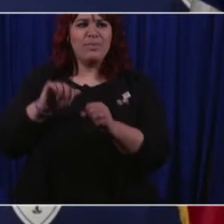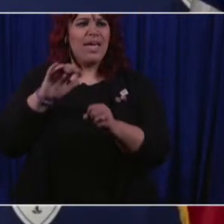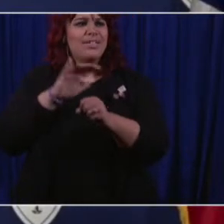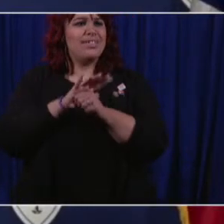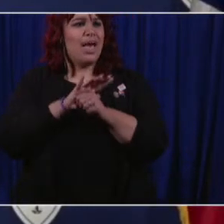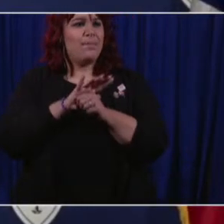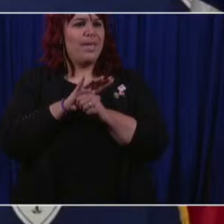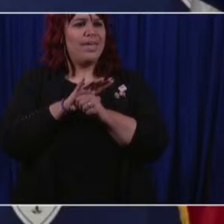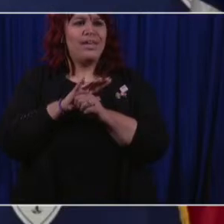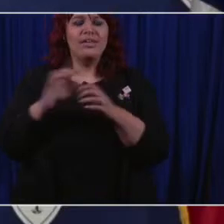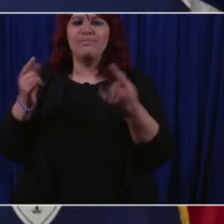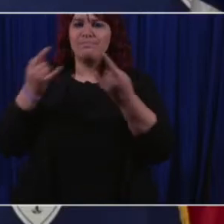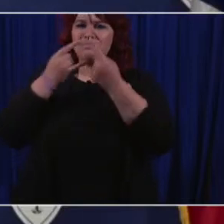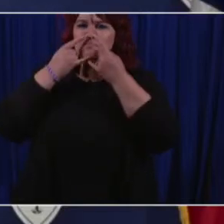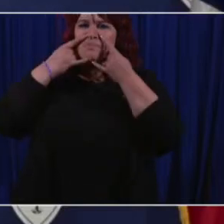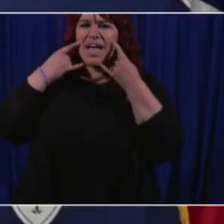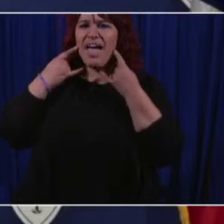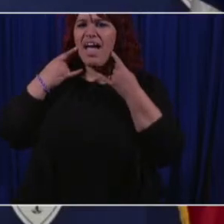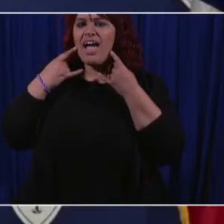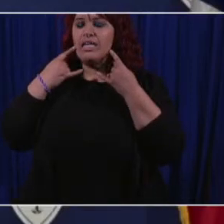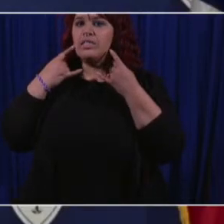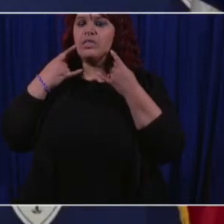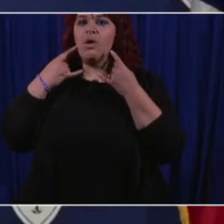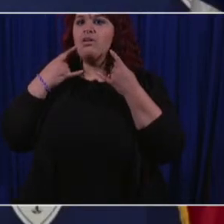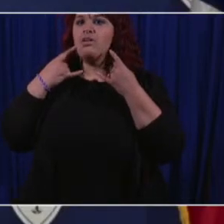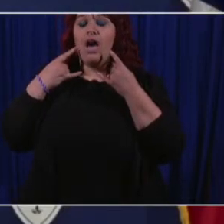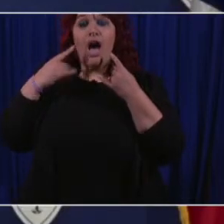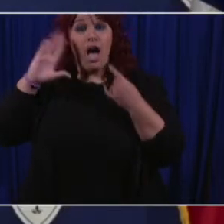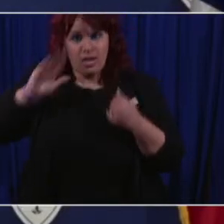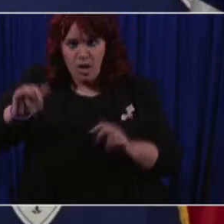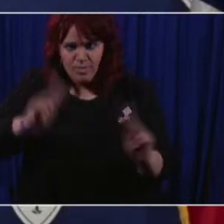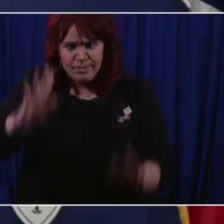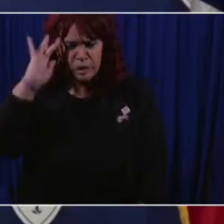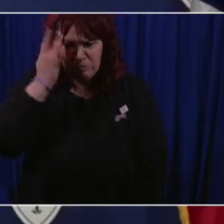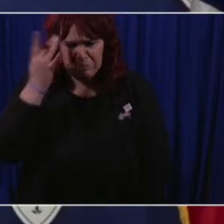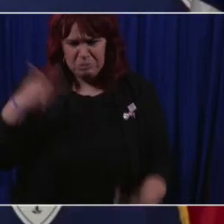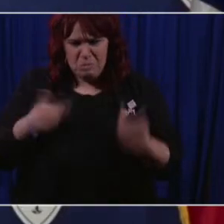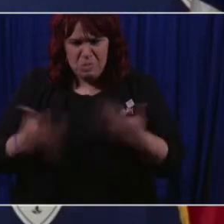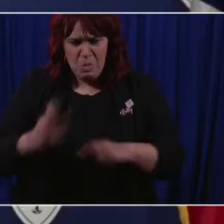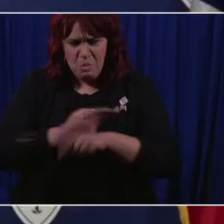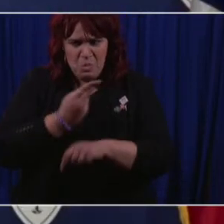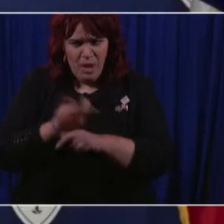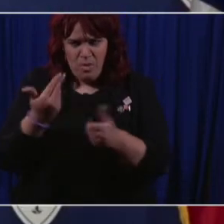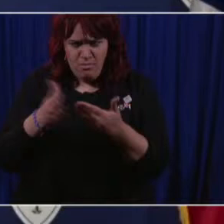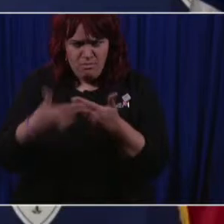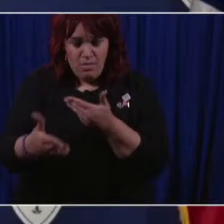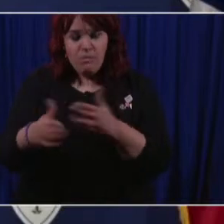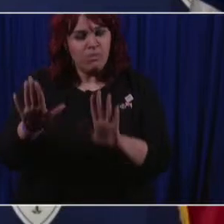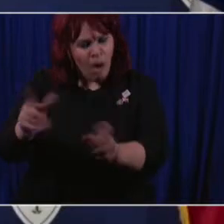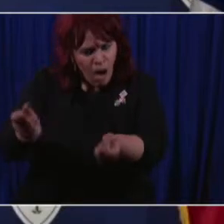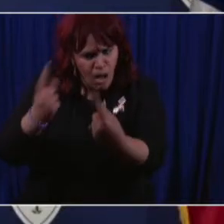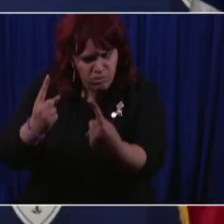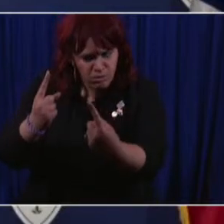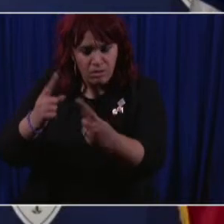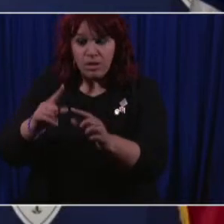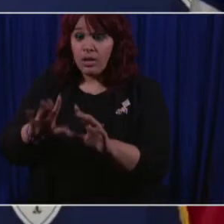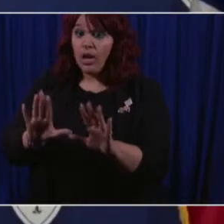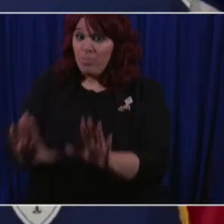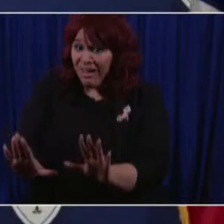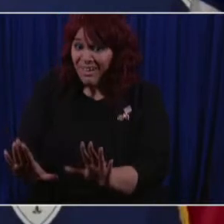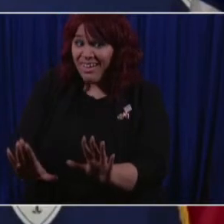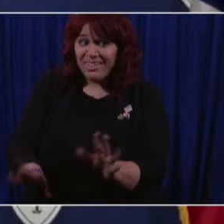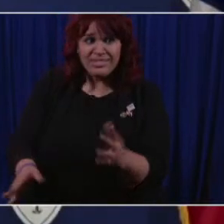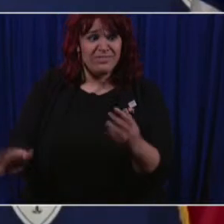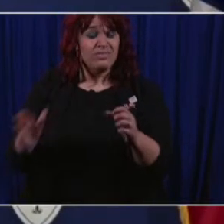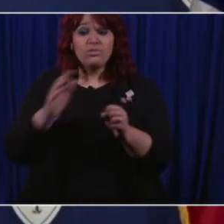beautiful one that says UT on it. You know, people are tired of wearing them. But we know they work, and